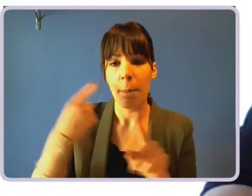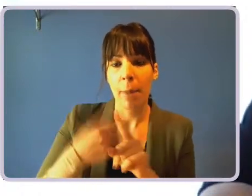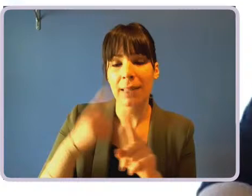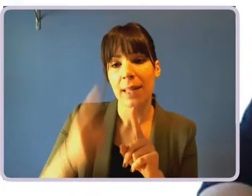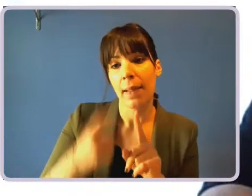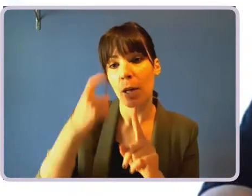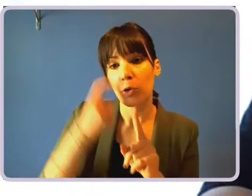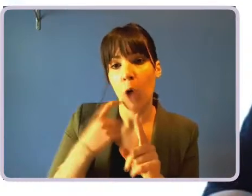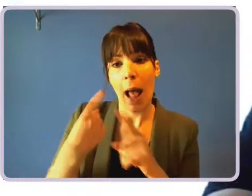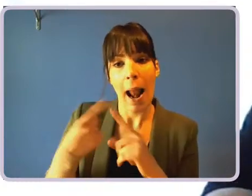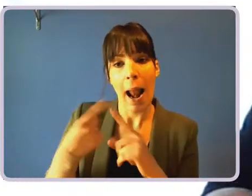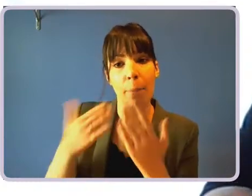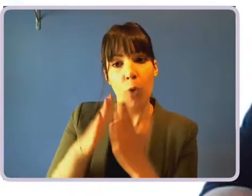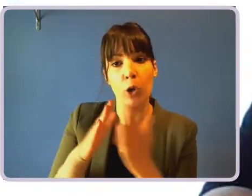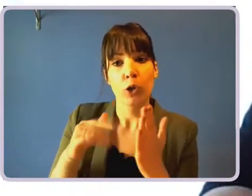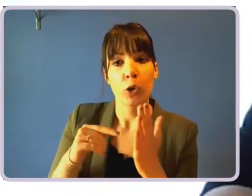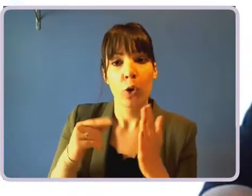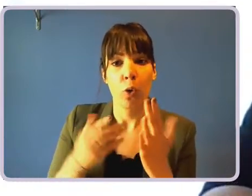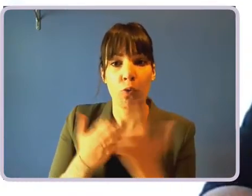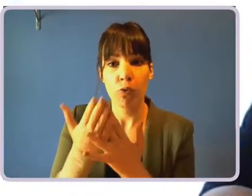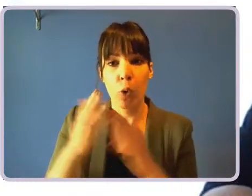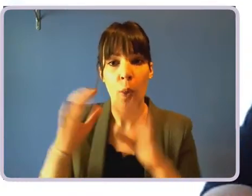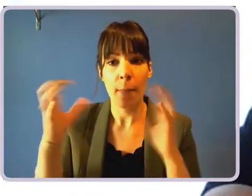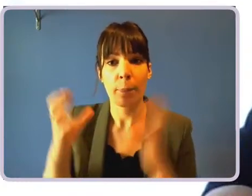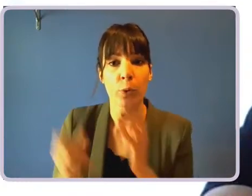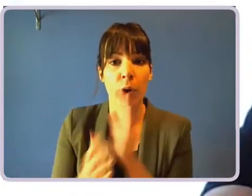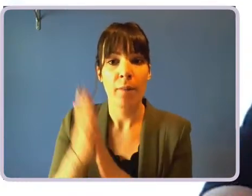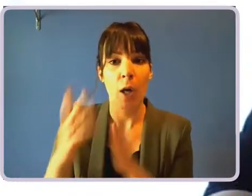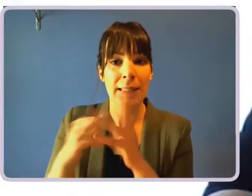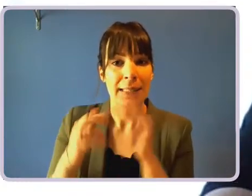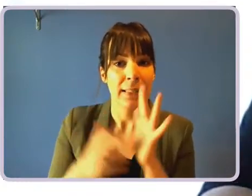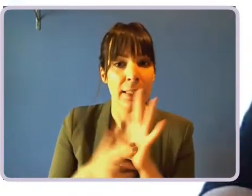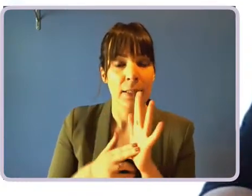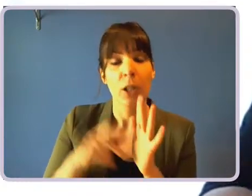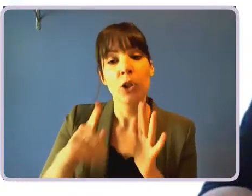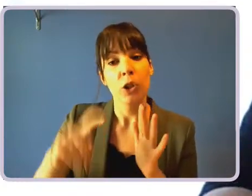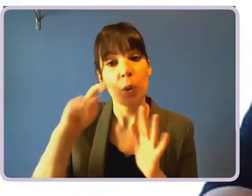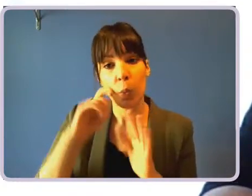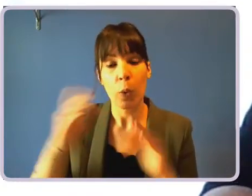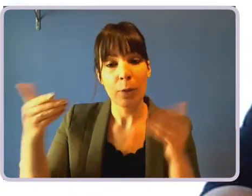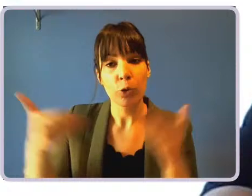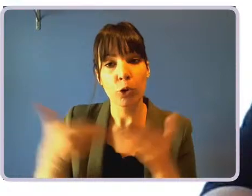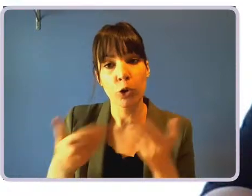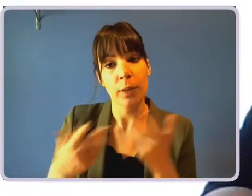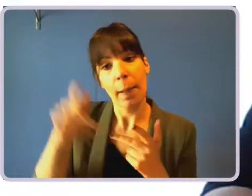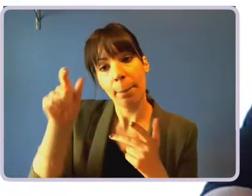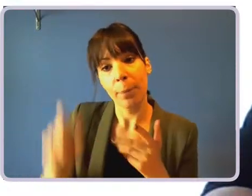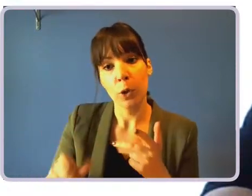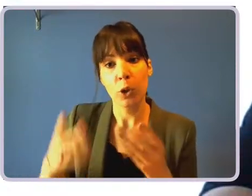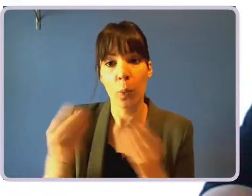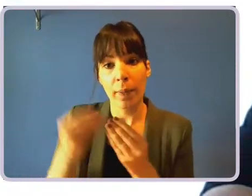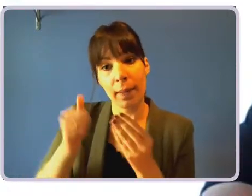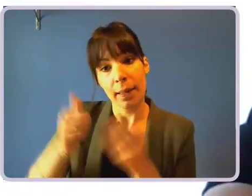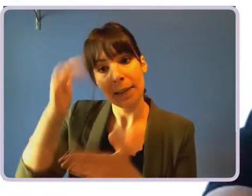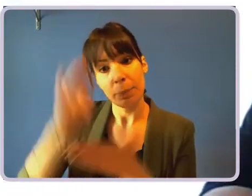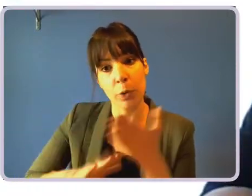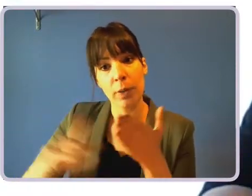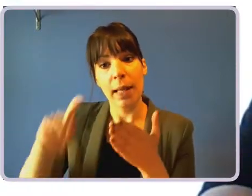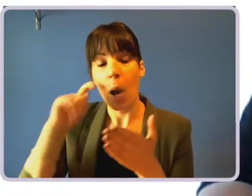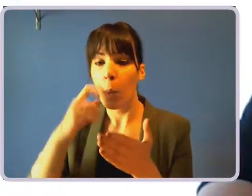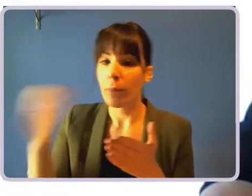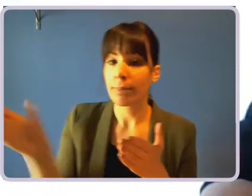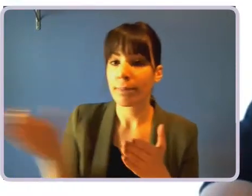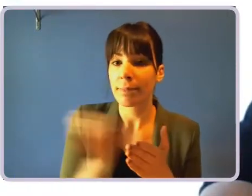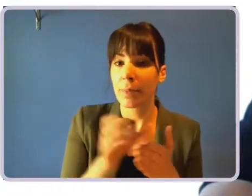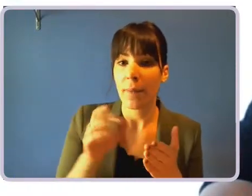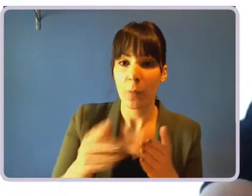season. Angela will introduce a person with lived experience, Tony, who will join for the presentation. So make sure you keep those